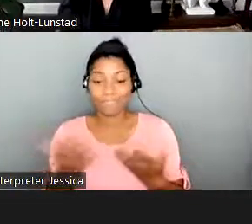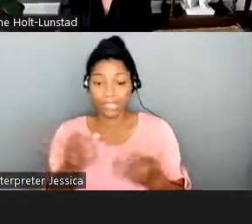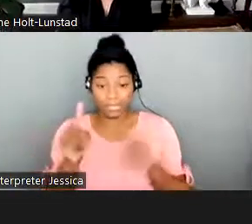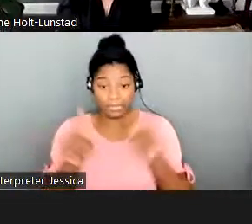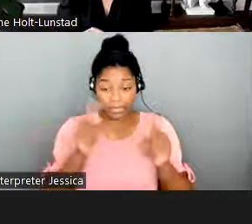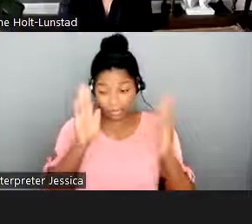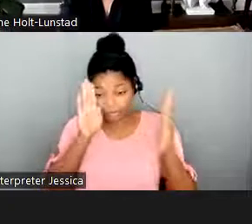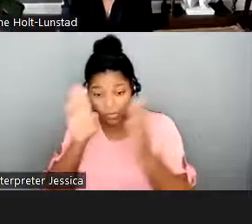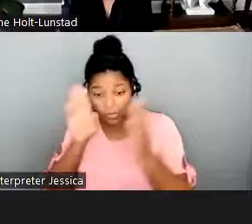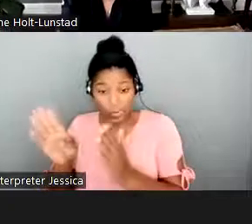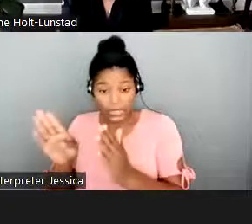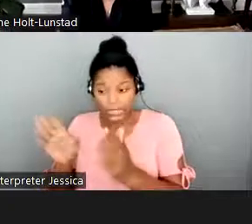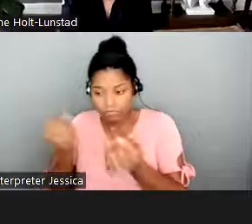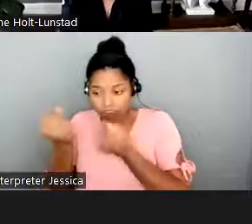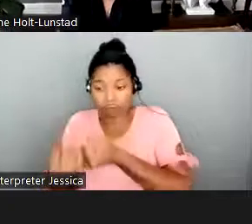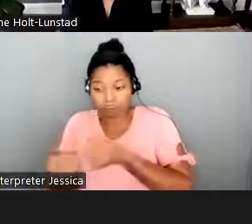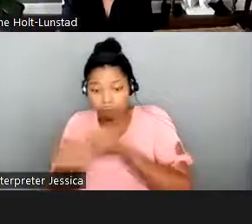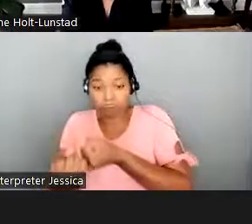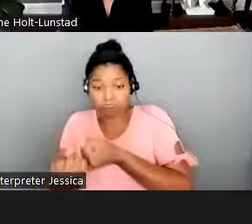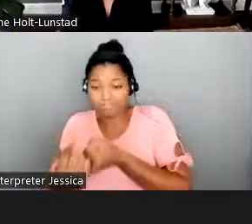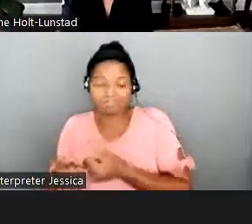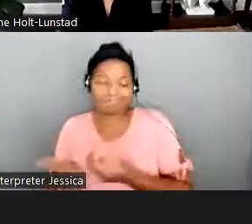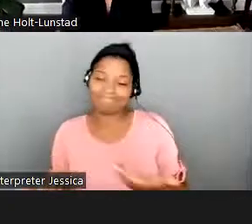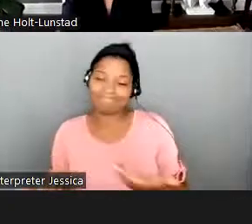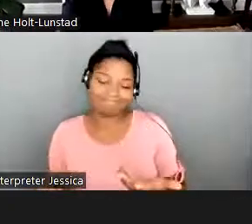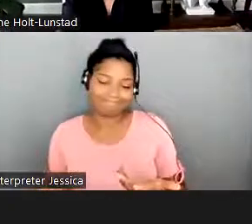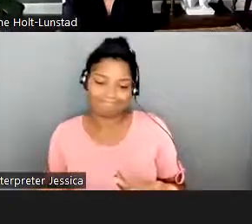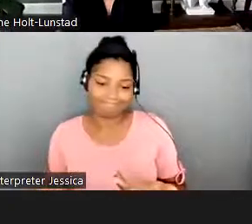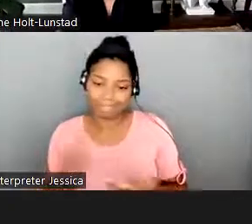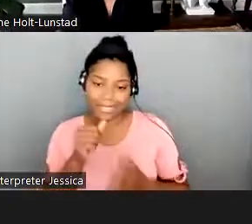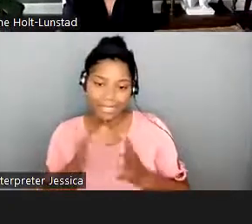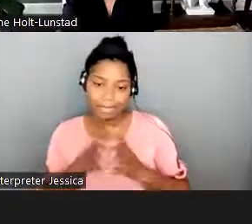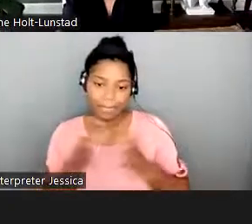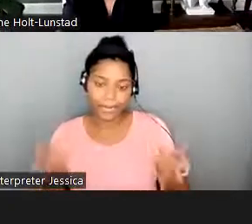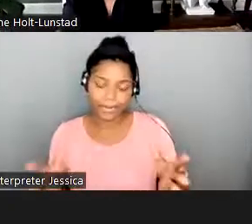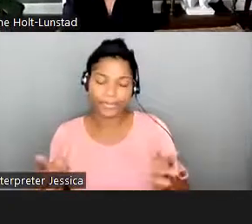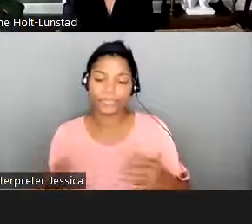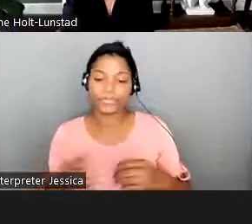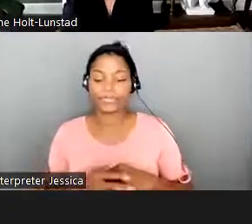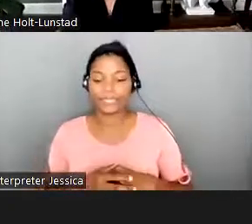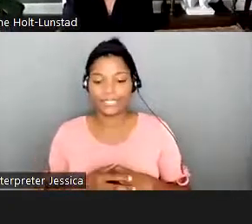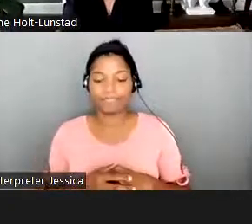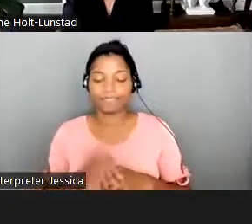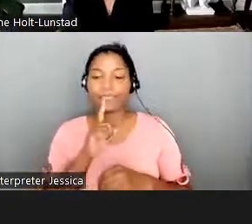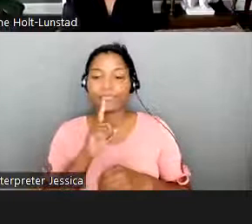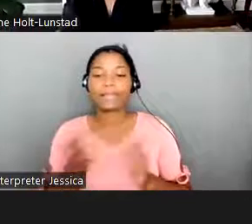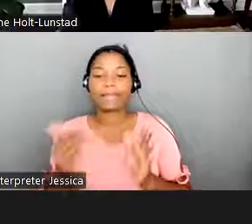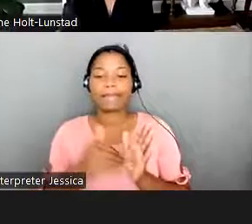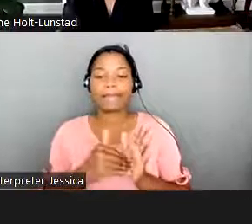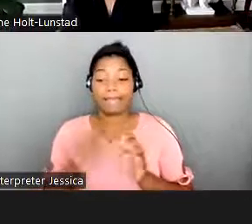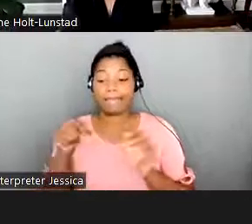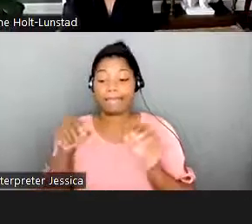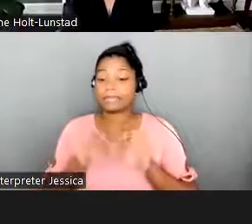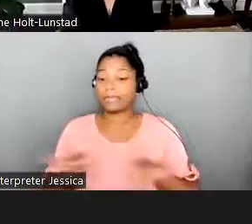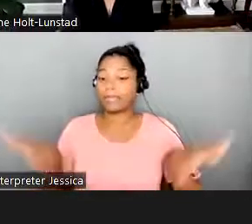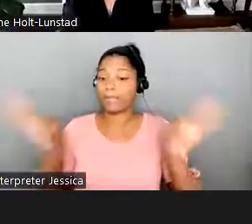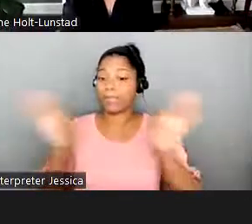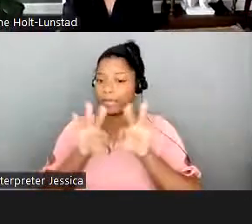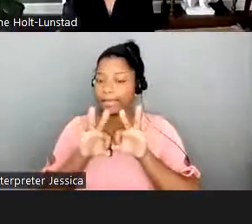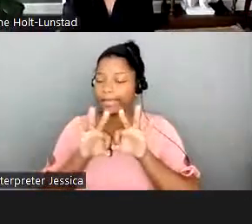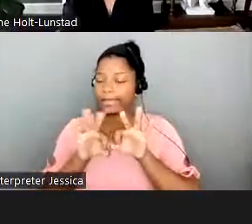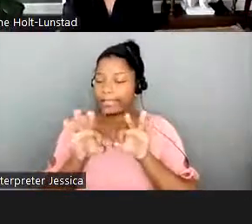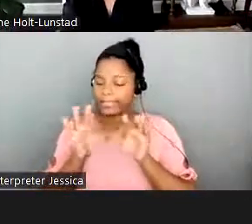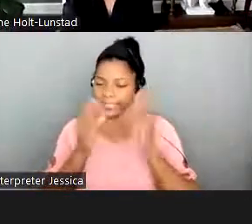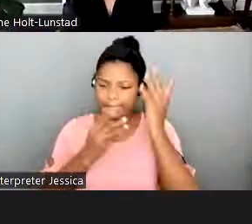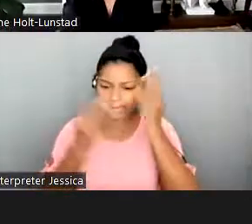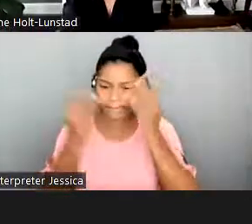and resources relative to these other factors. And this is, again, important to consider, given